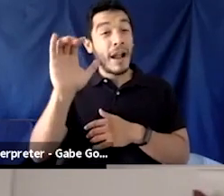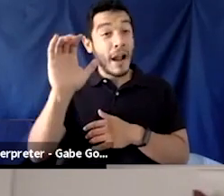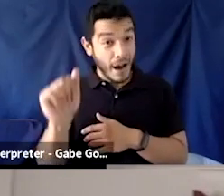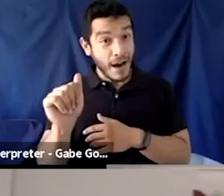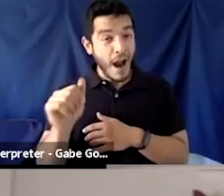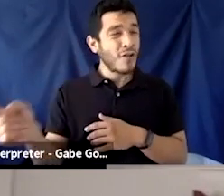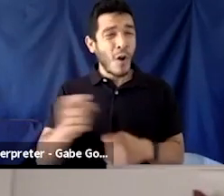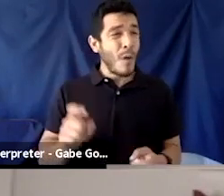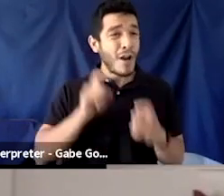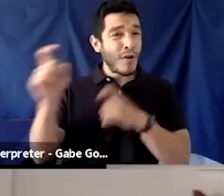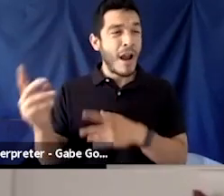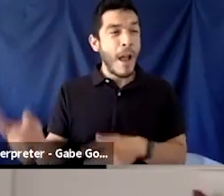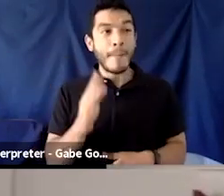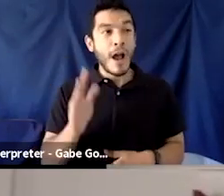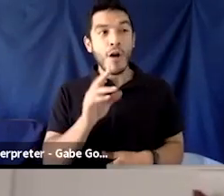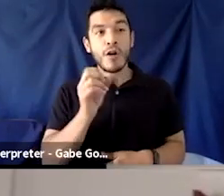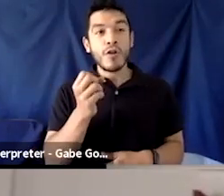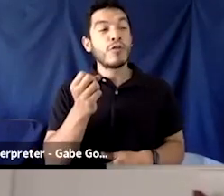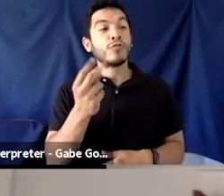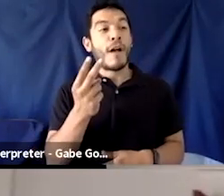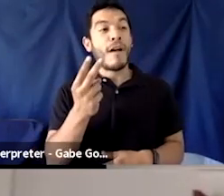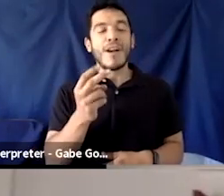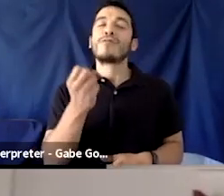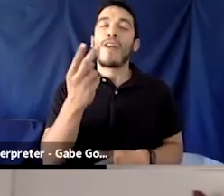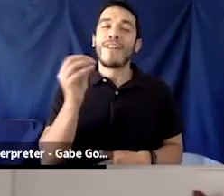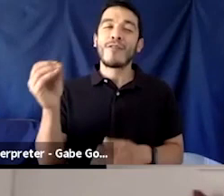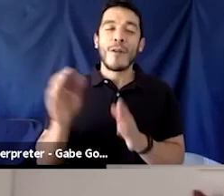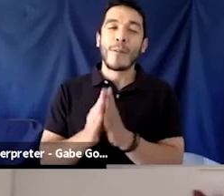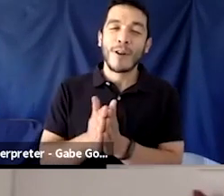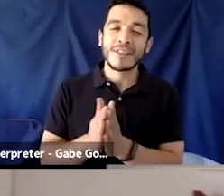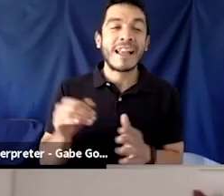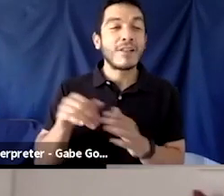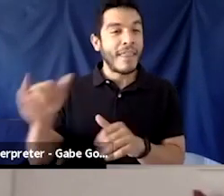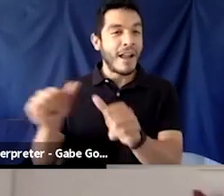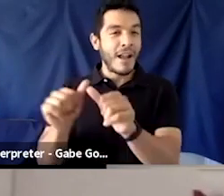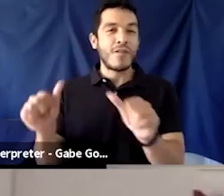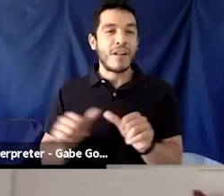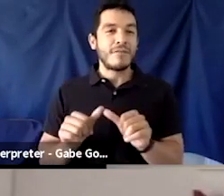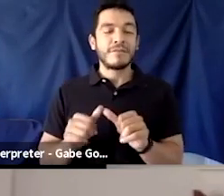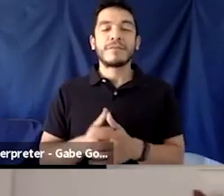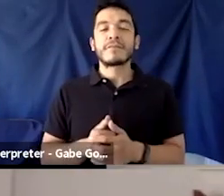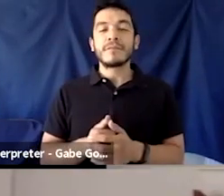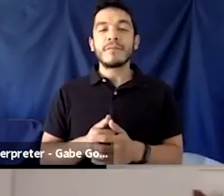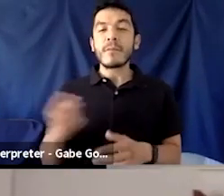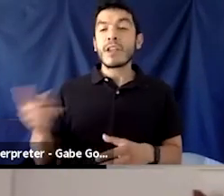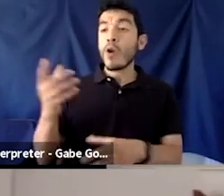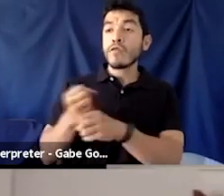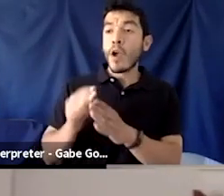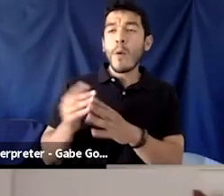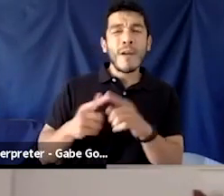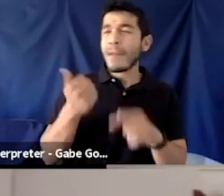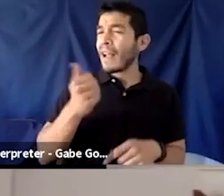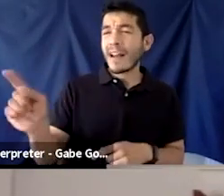about 12,000 books. I mean, not 12,000 books, 1,200 books to that area. So it's been international. We receive books from anywhere, and on the website,